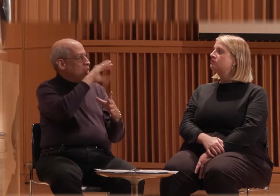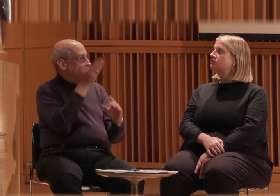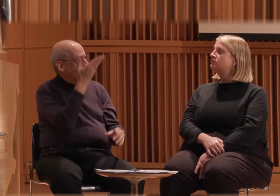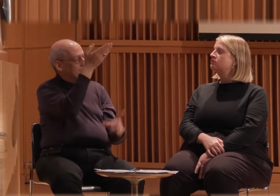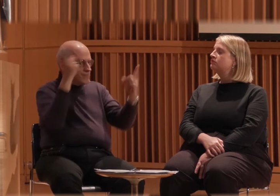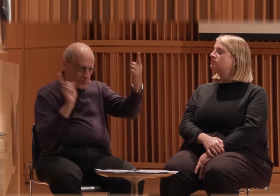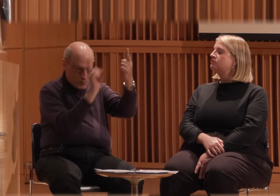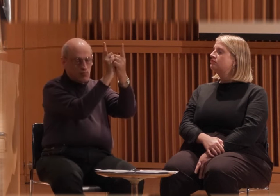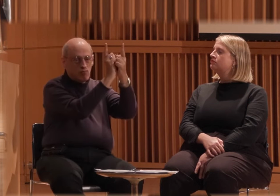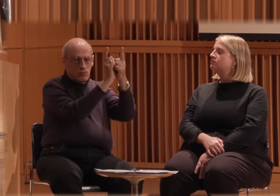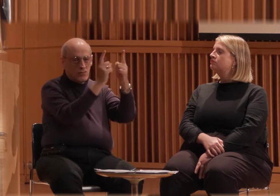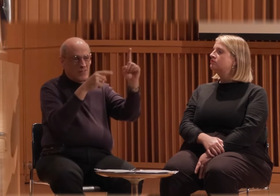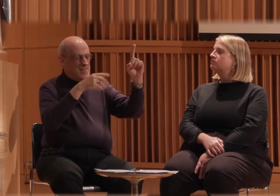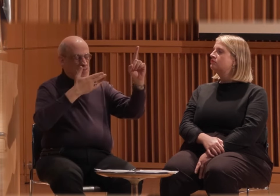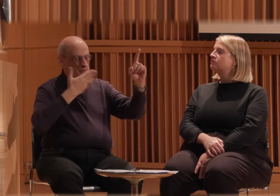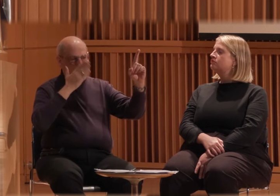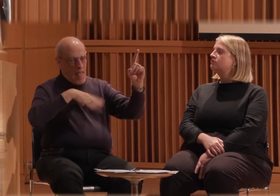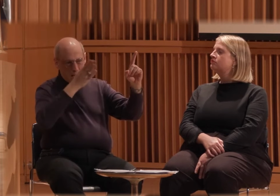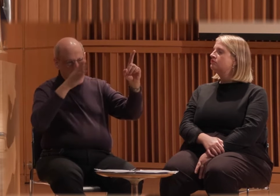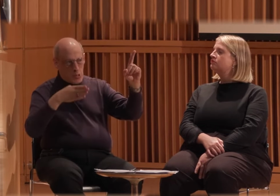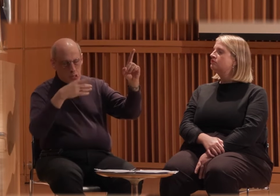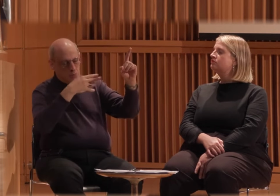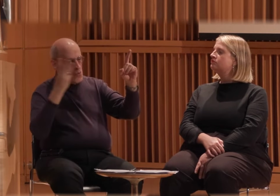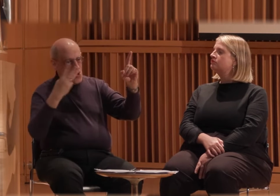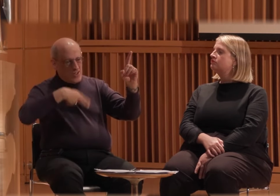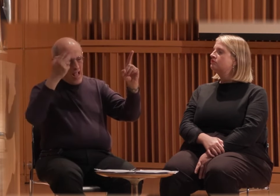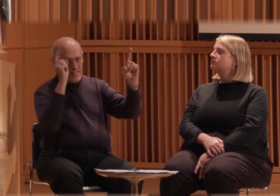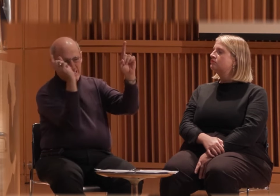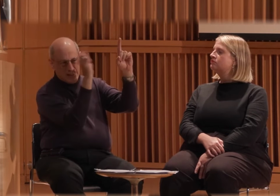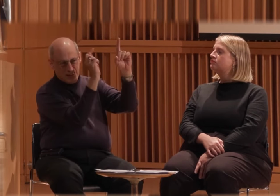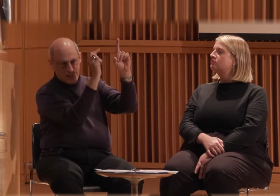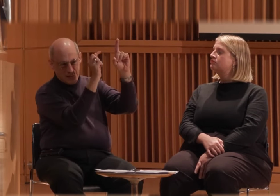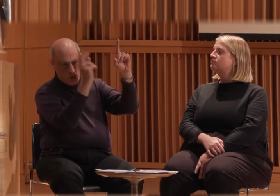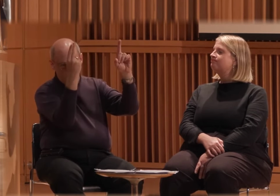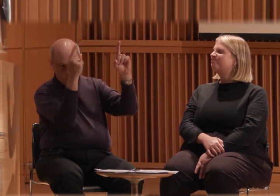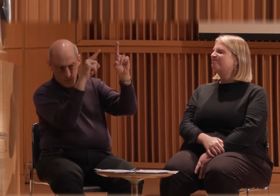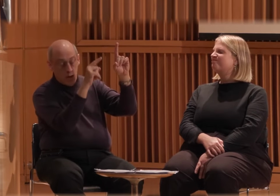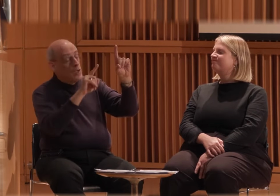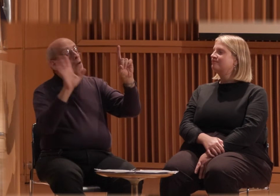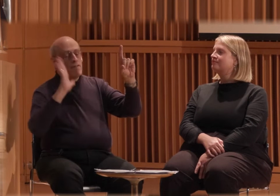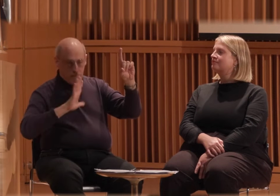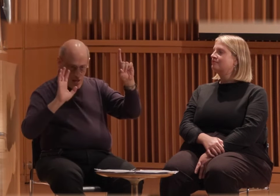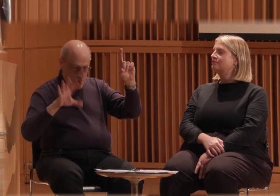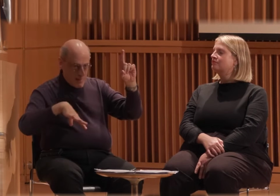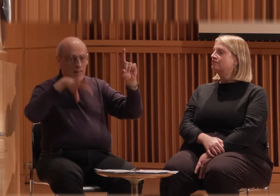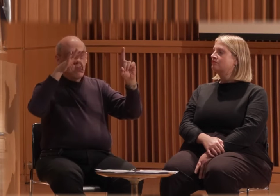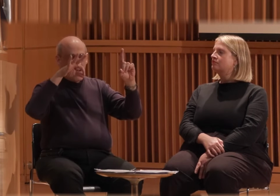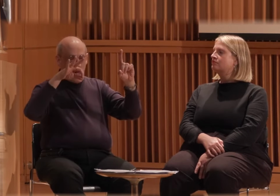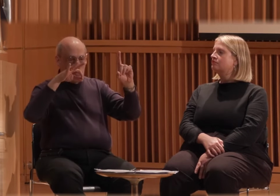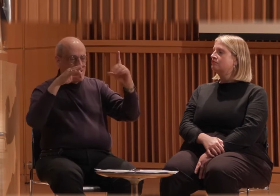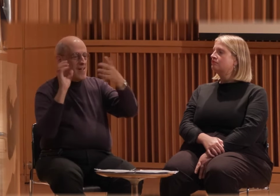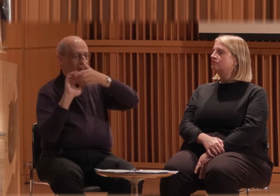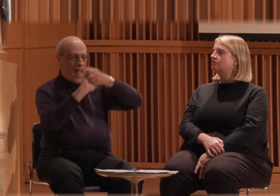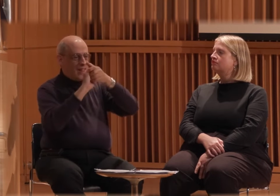most contexts, been a terrible neighbor to Washington Heights and Harlem. But they found a couple of allies